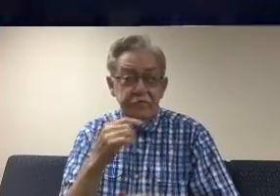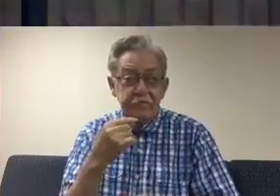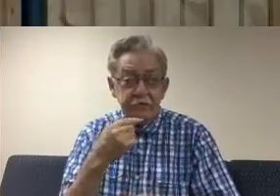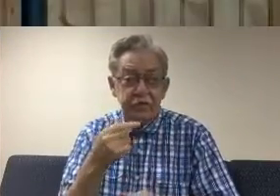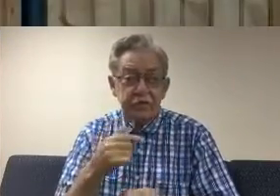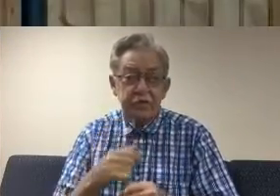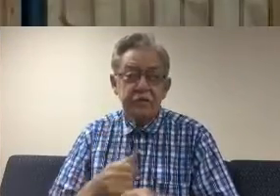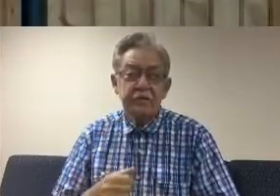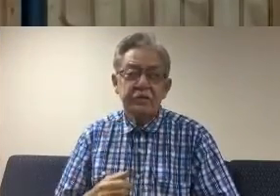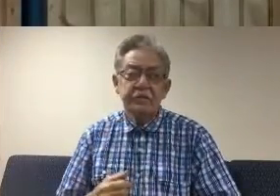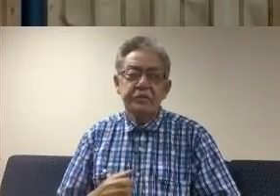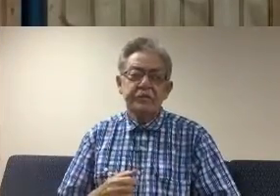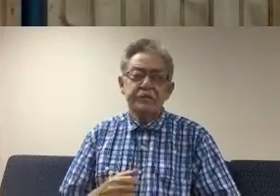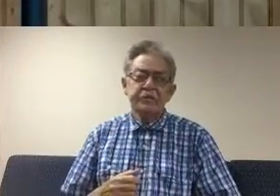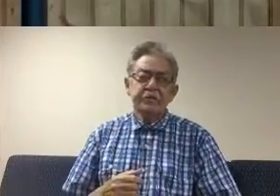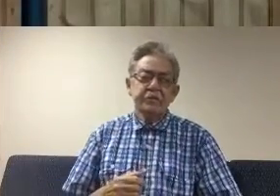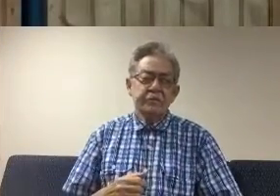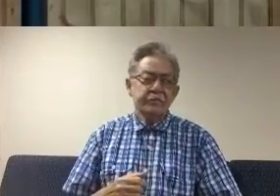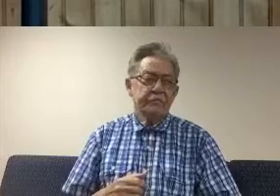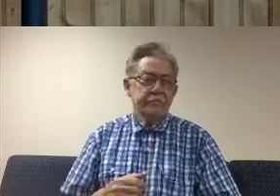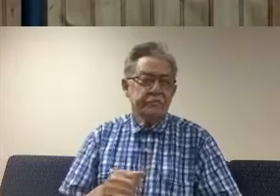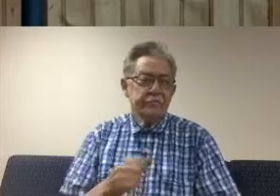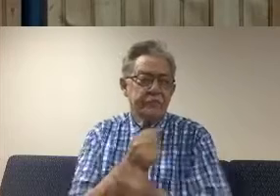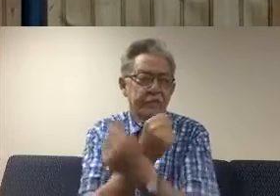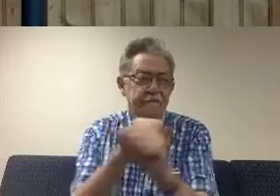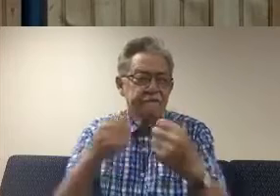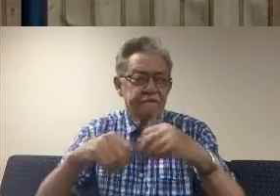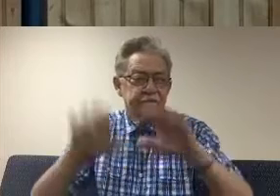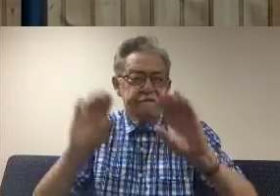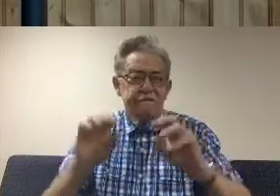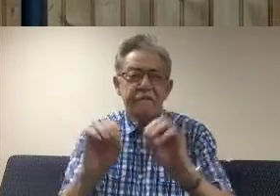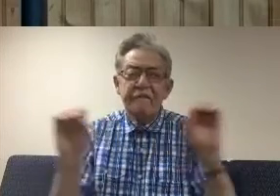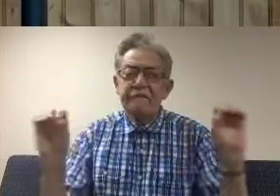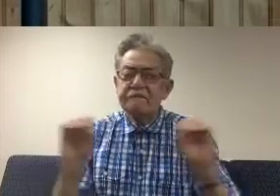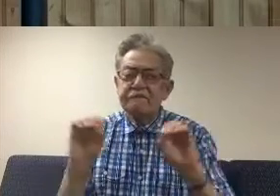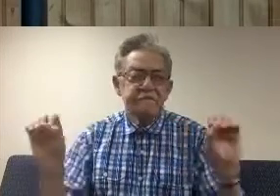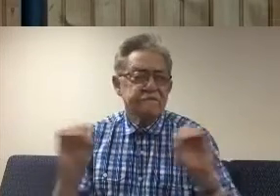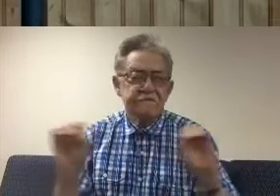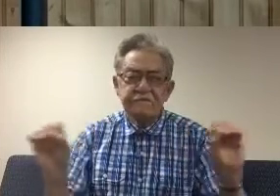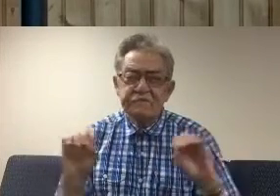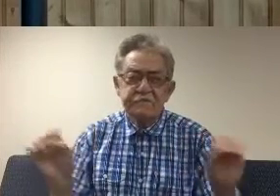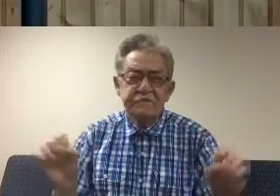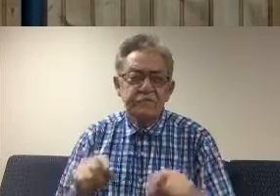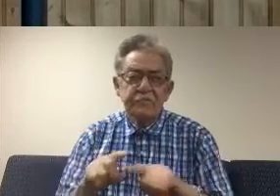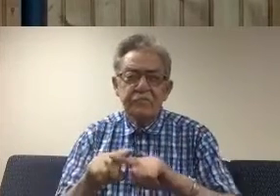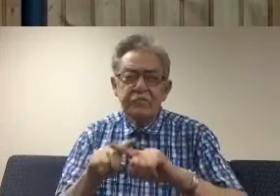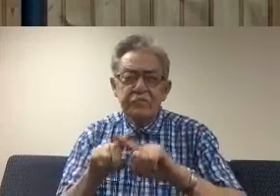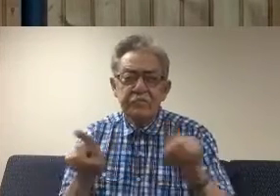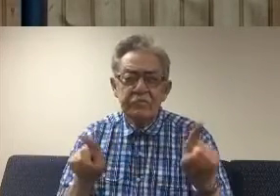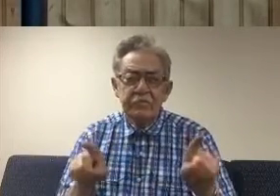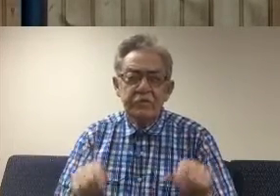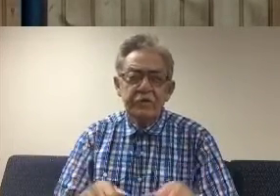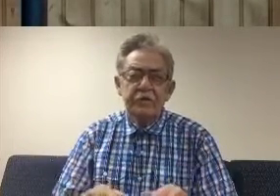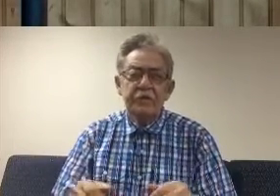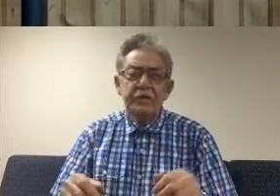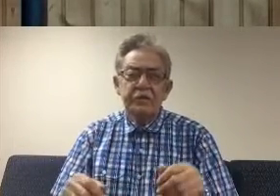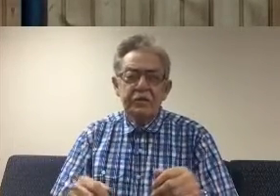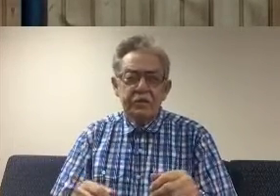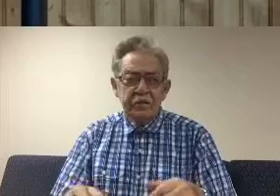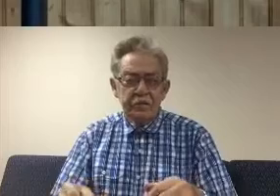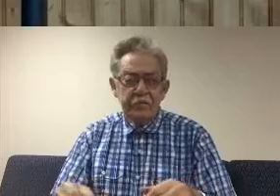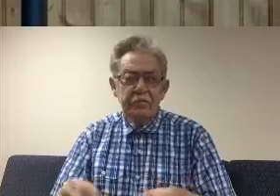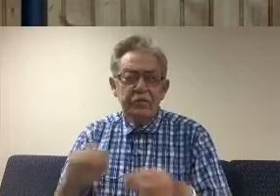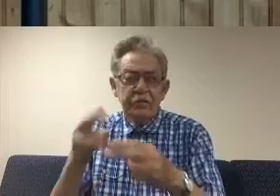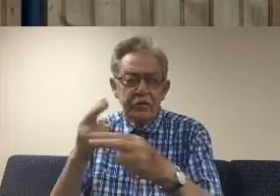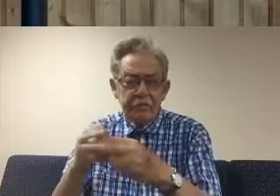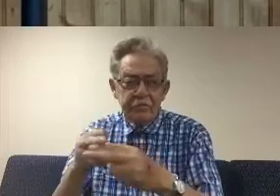say, "And there is salvation in no one else. For there is no other